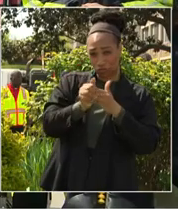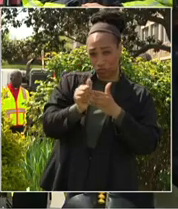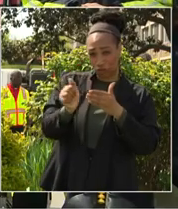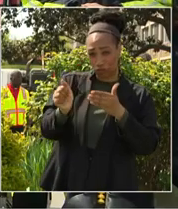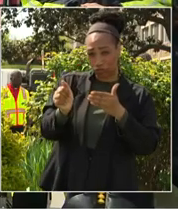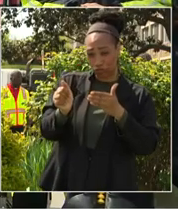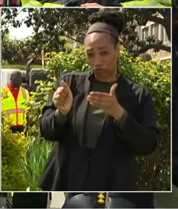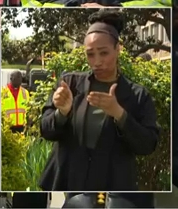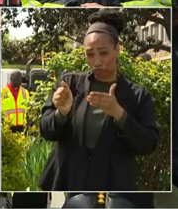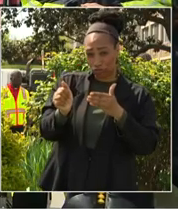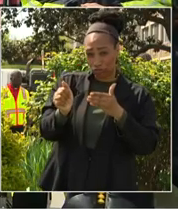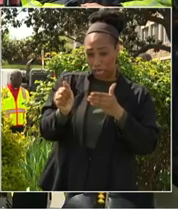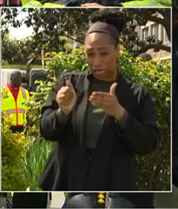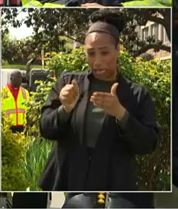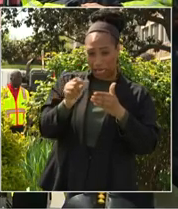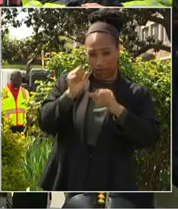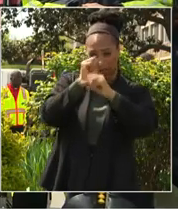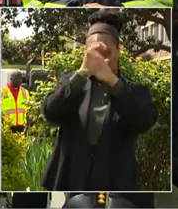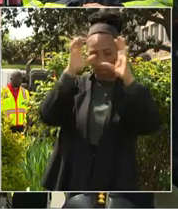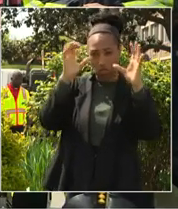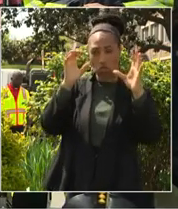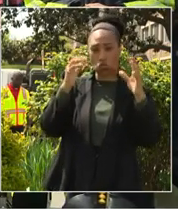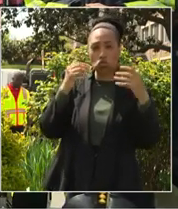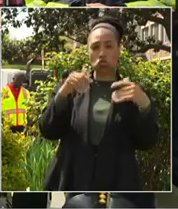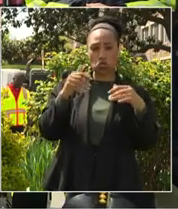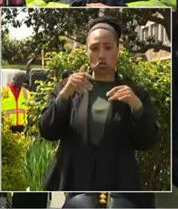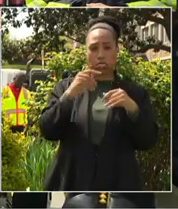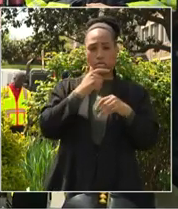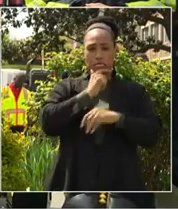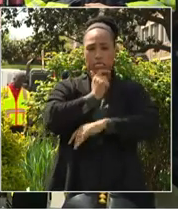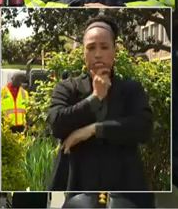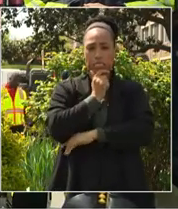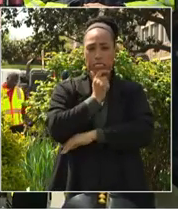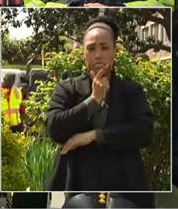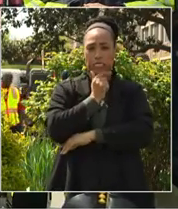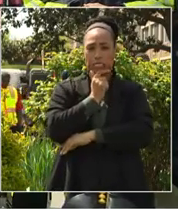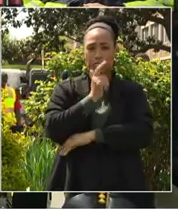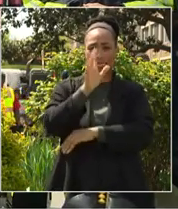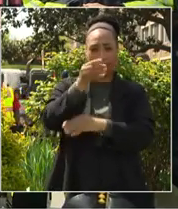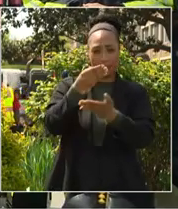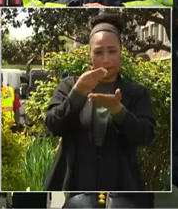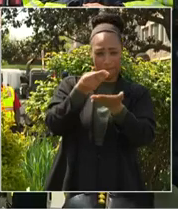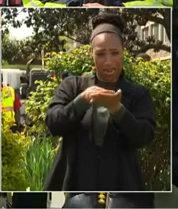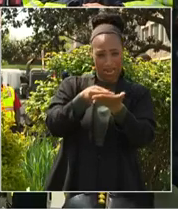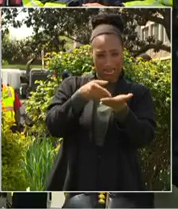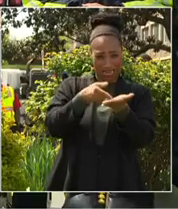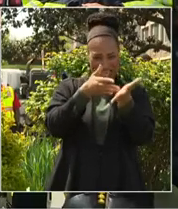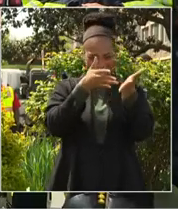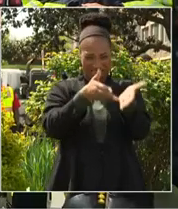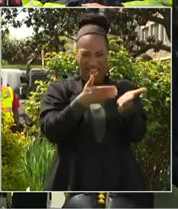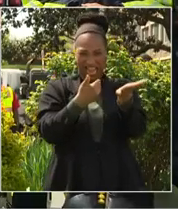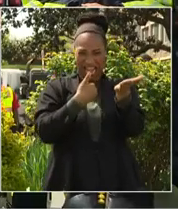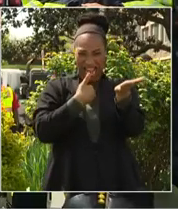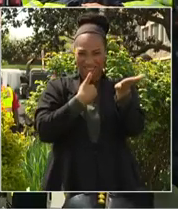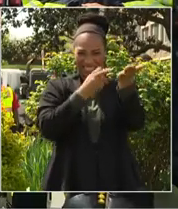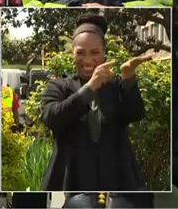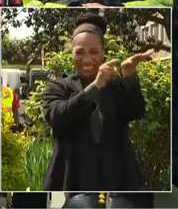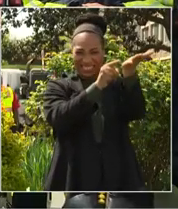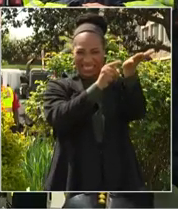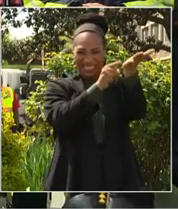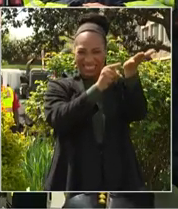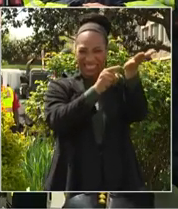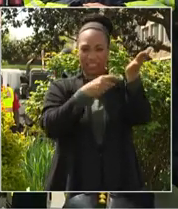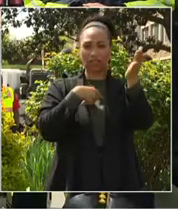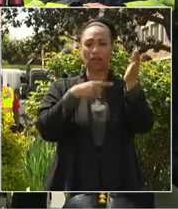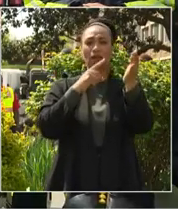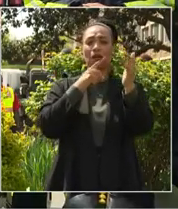hard to call it a cut because the money is available. It's not like we're talking about cutting services because we don't have the money. We